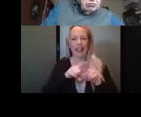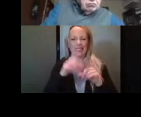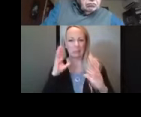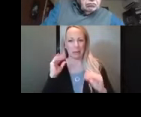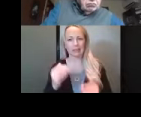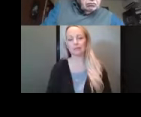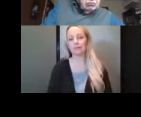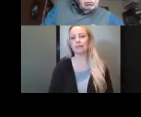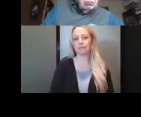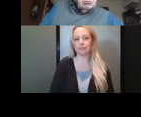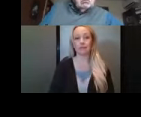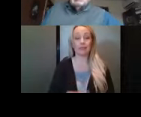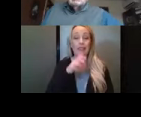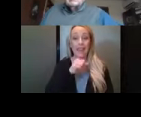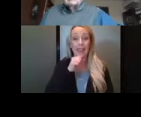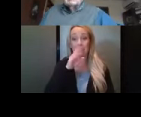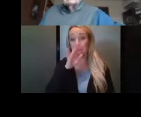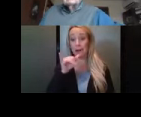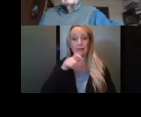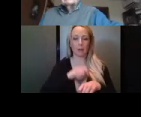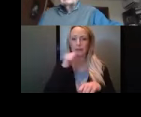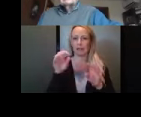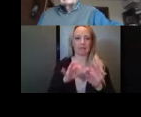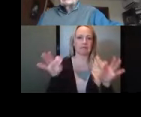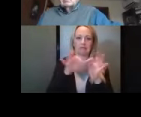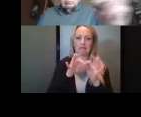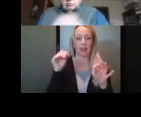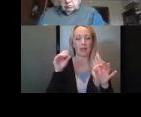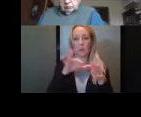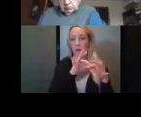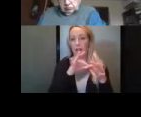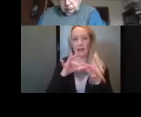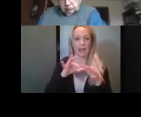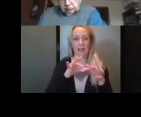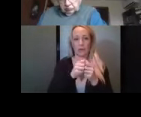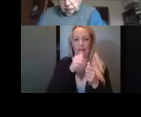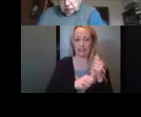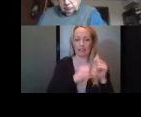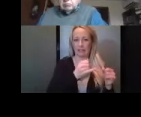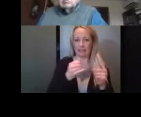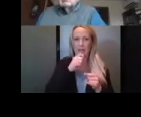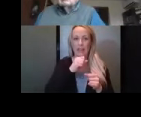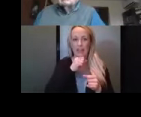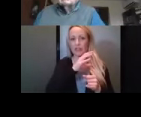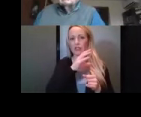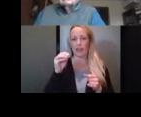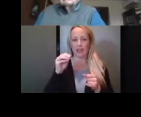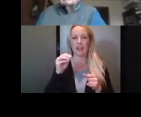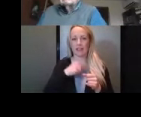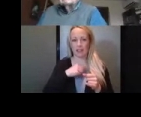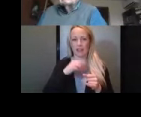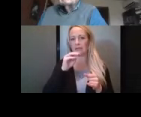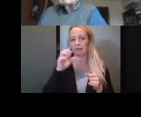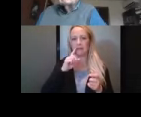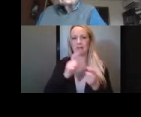So the age by time interaction was not significant, and the correlation between each individual's age and their mean diffusivity change was R